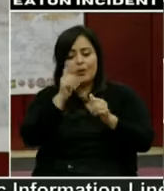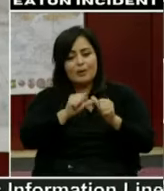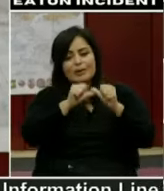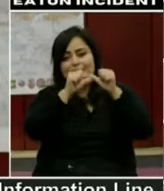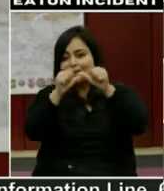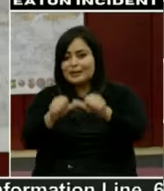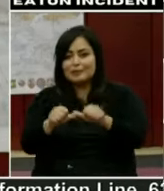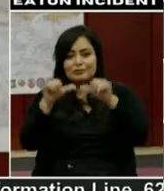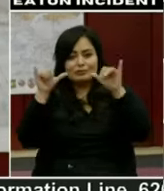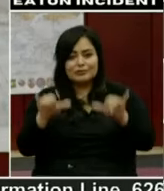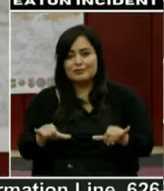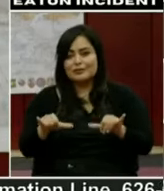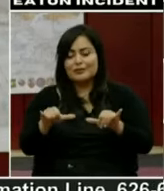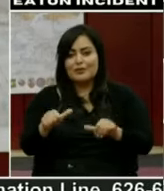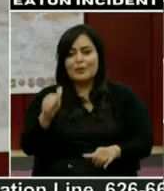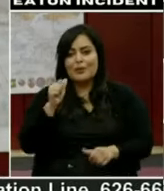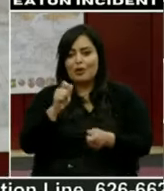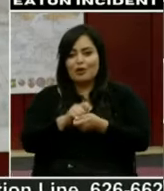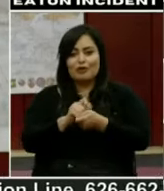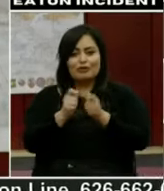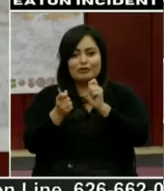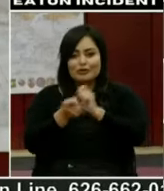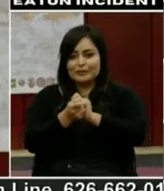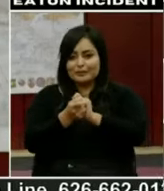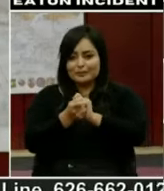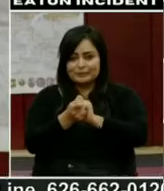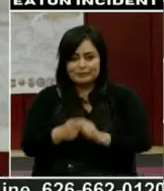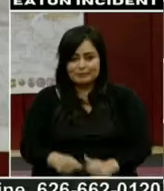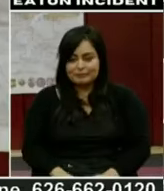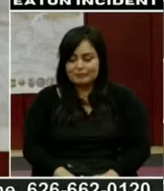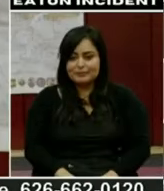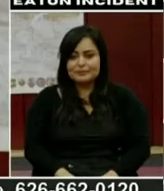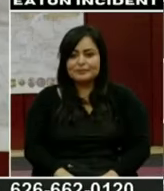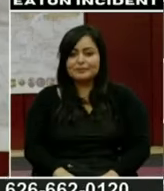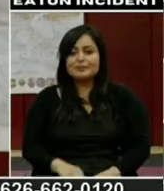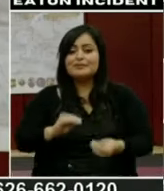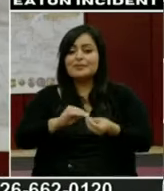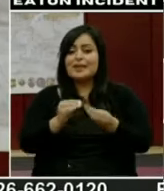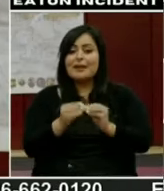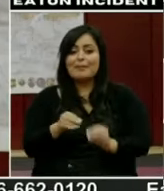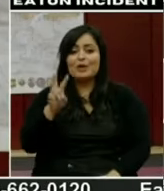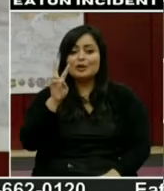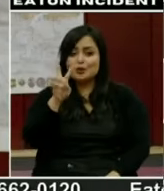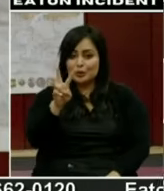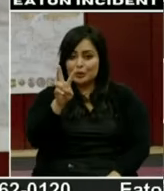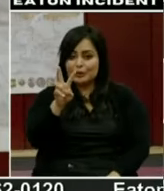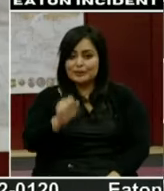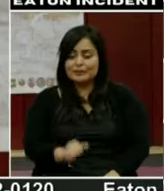not going to let what happened in Lahaina happen in Altadena. Number two,